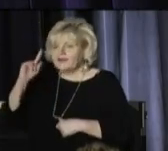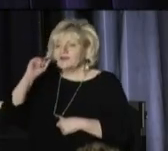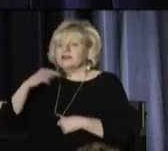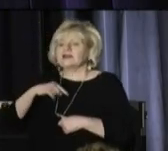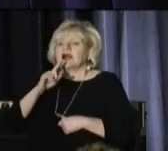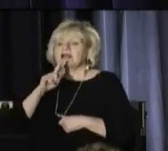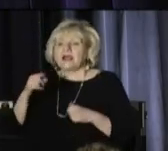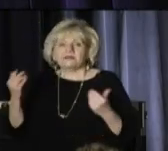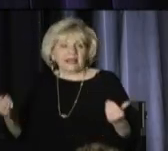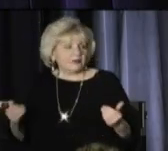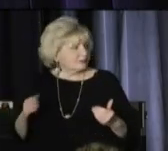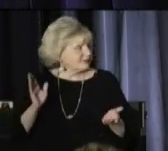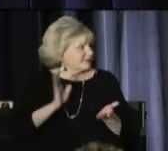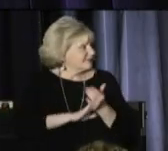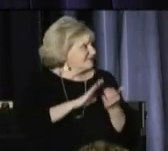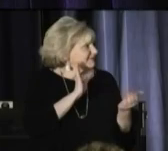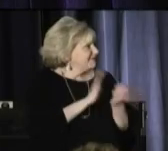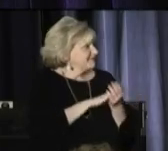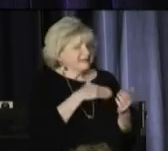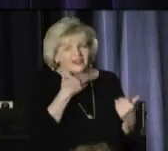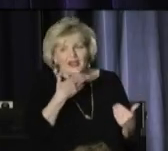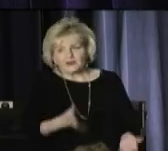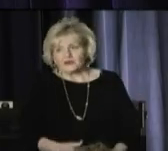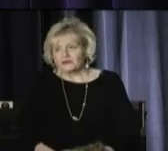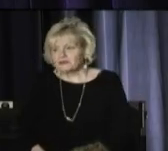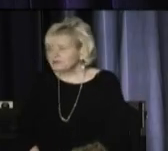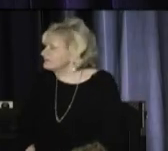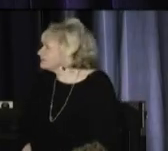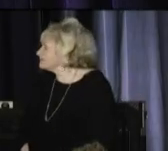now. Thank you.